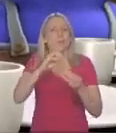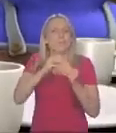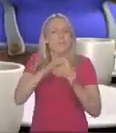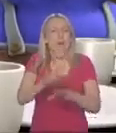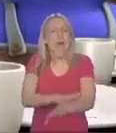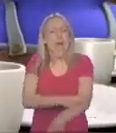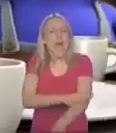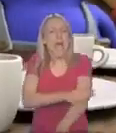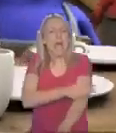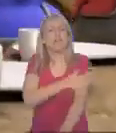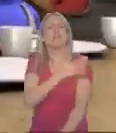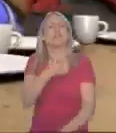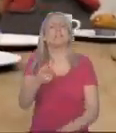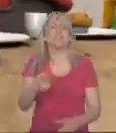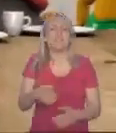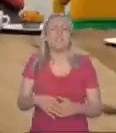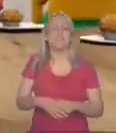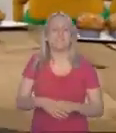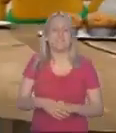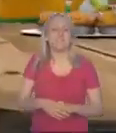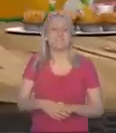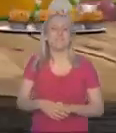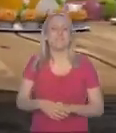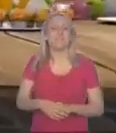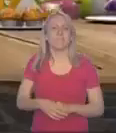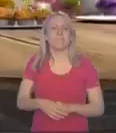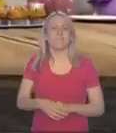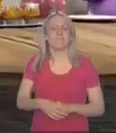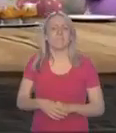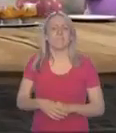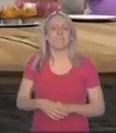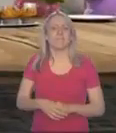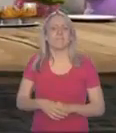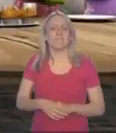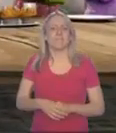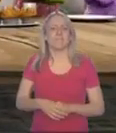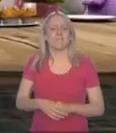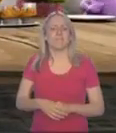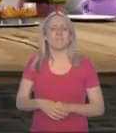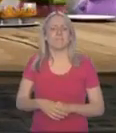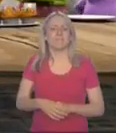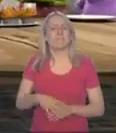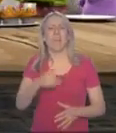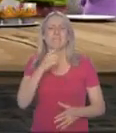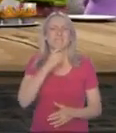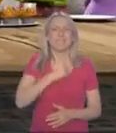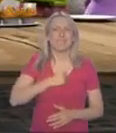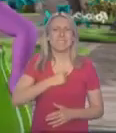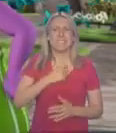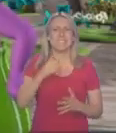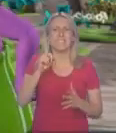The invention that you've been working on for ages and ages. No, sorry, still no idea what you're talking